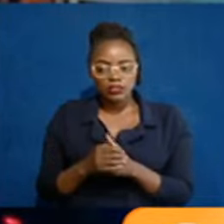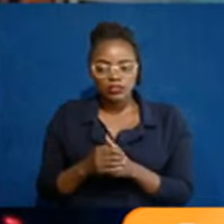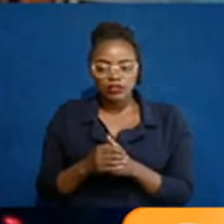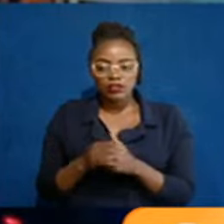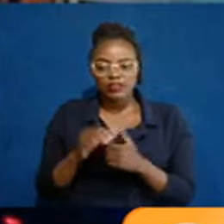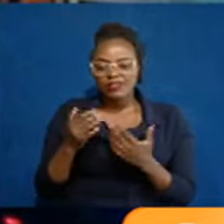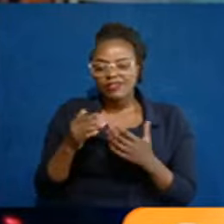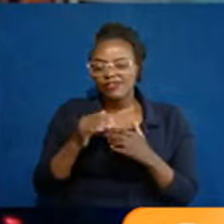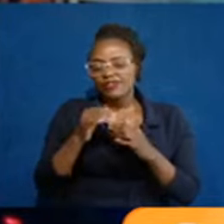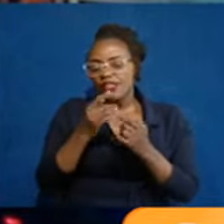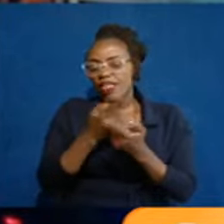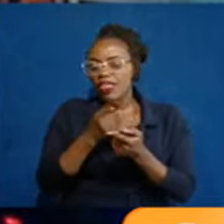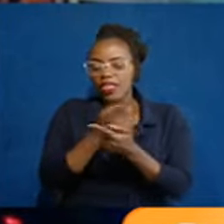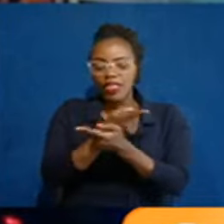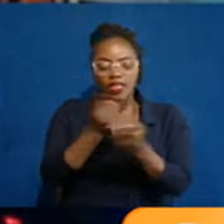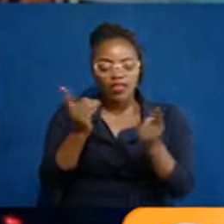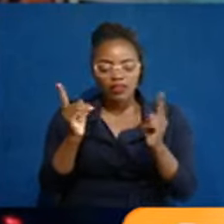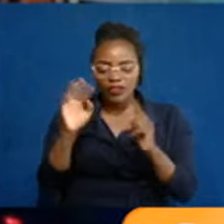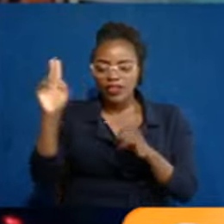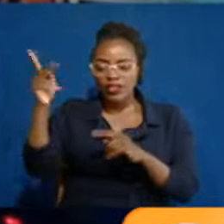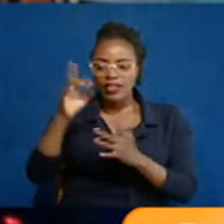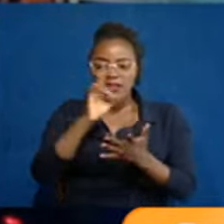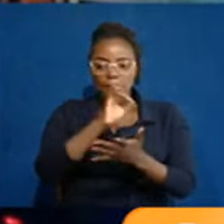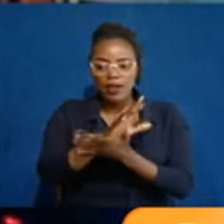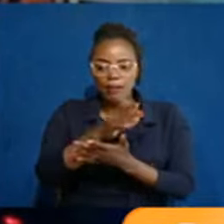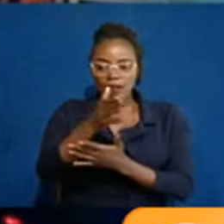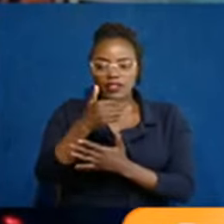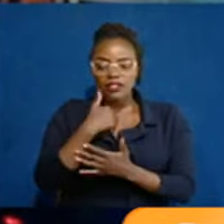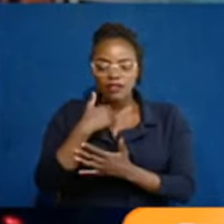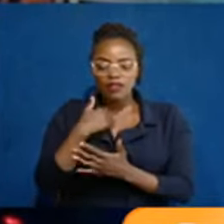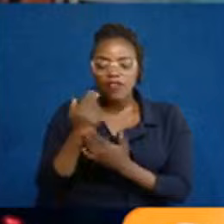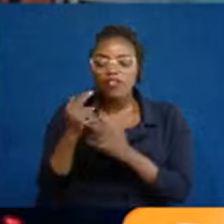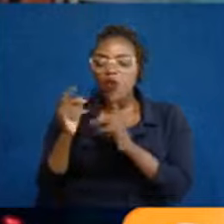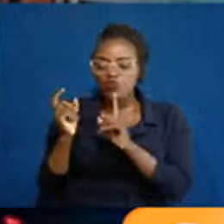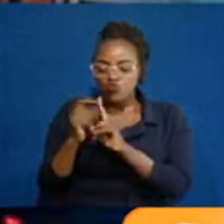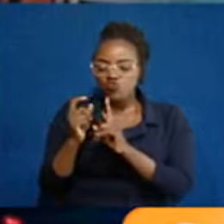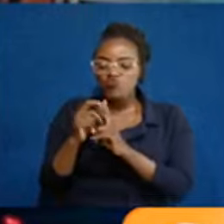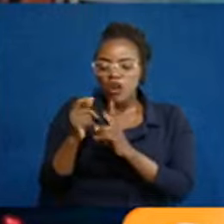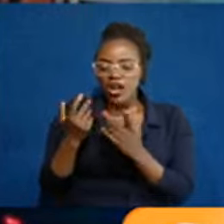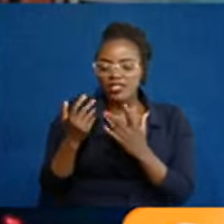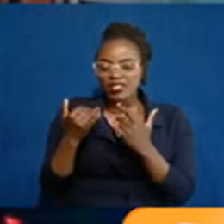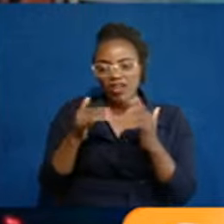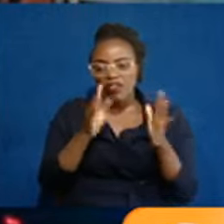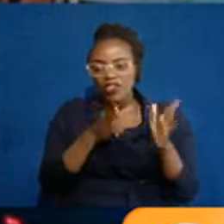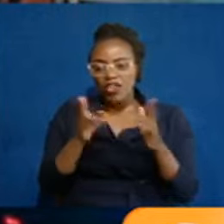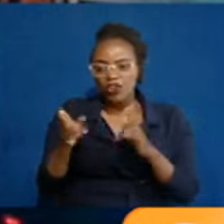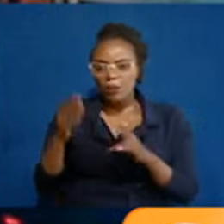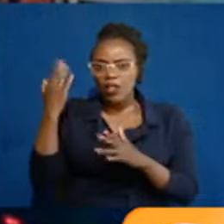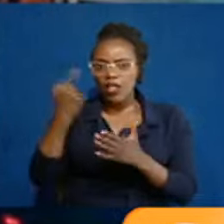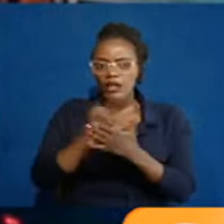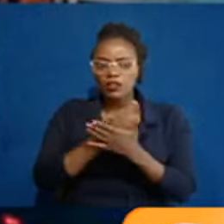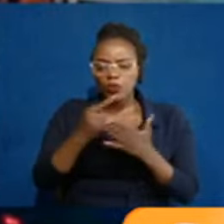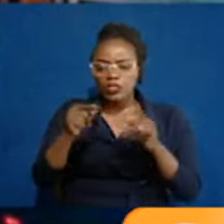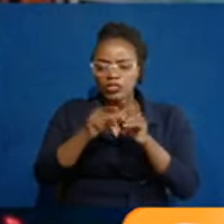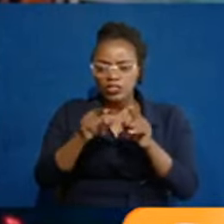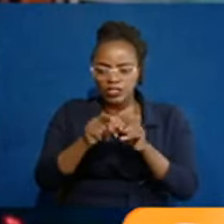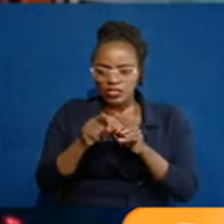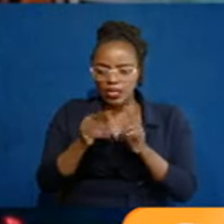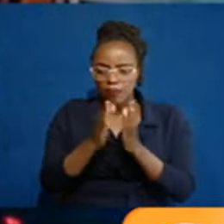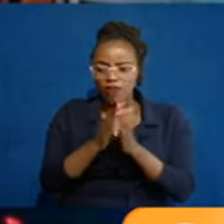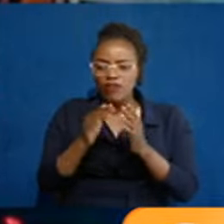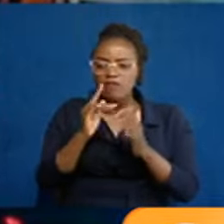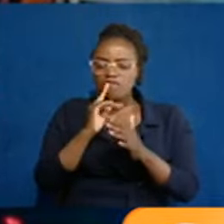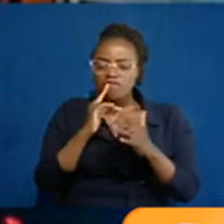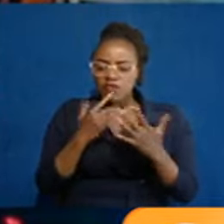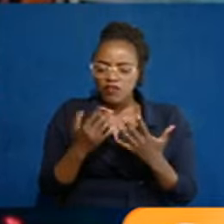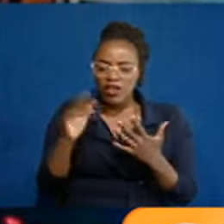around Kenya today, impeachment is the buzzword. You may just recall last week on this memo, I persuaded that